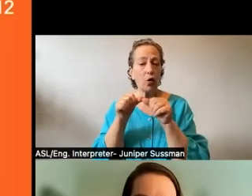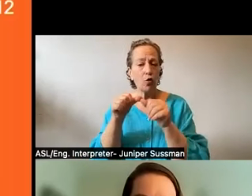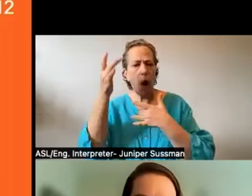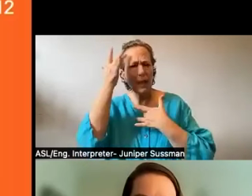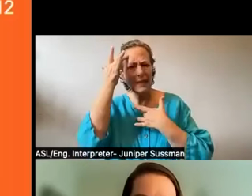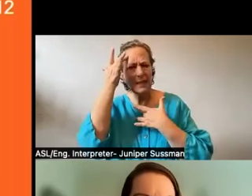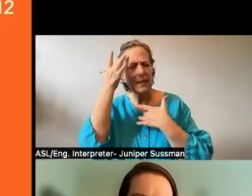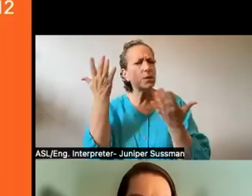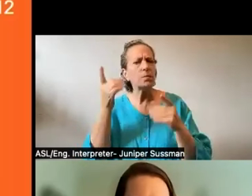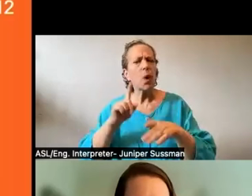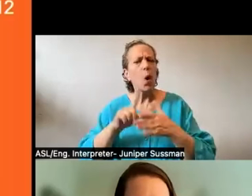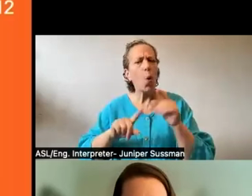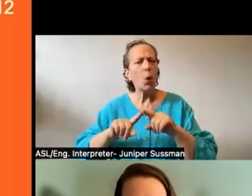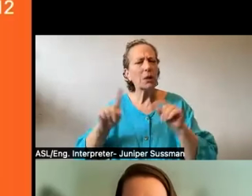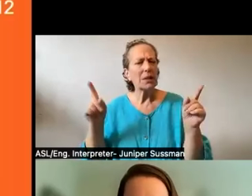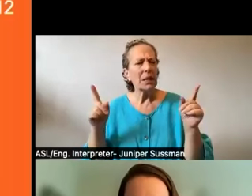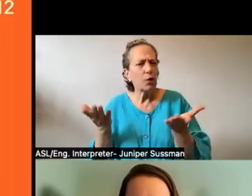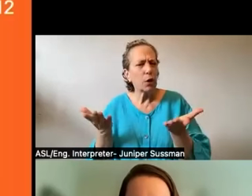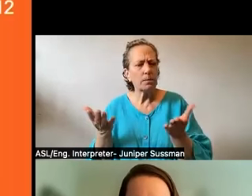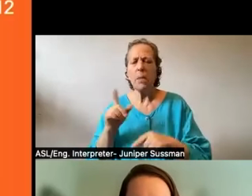that? Where would you build it?